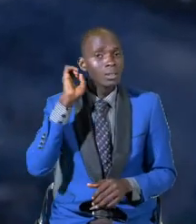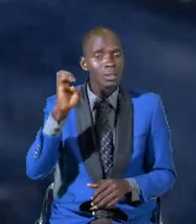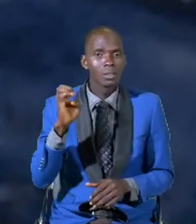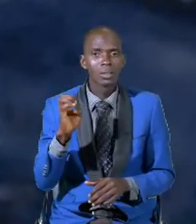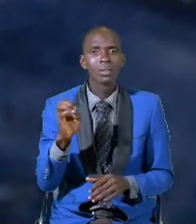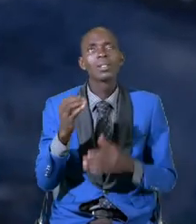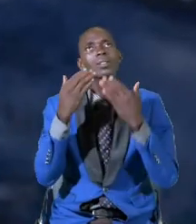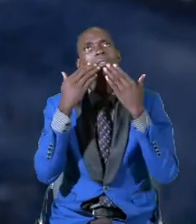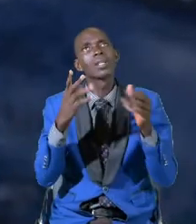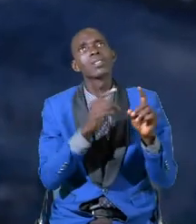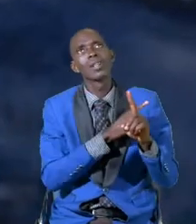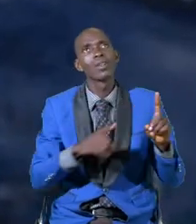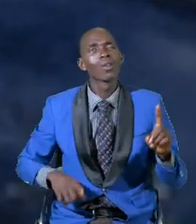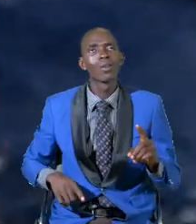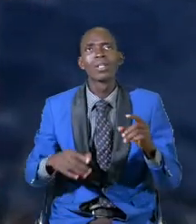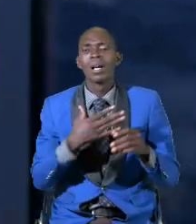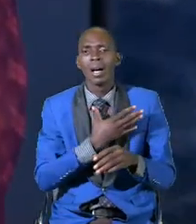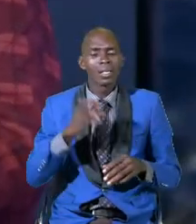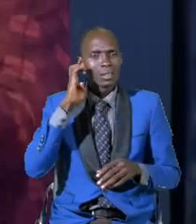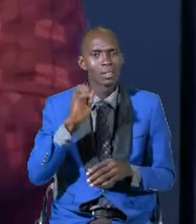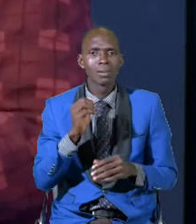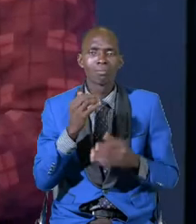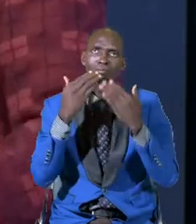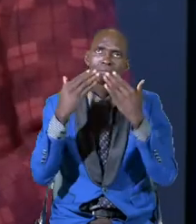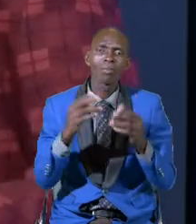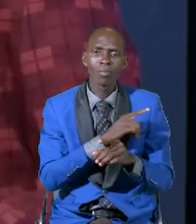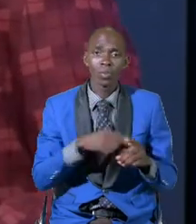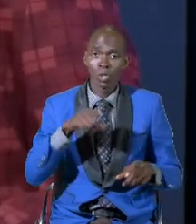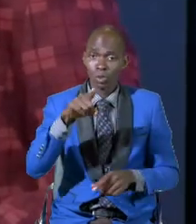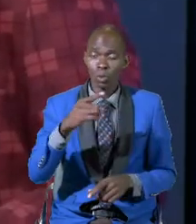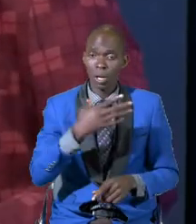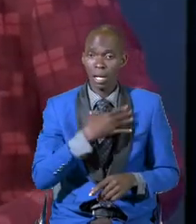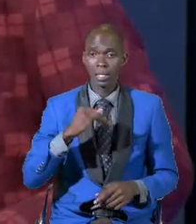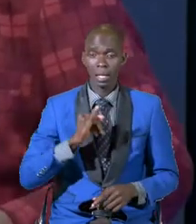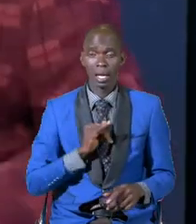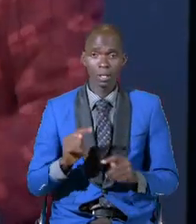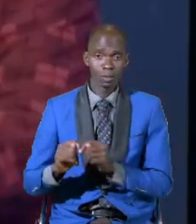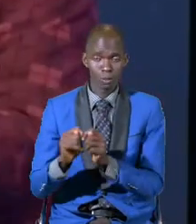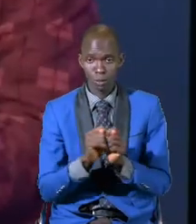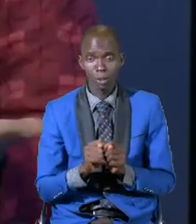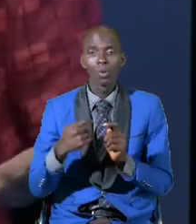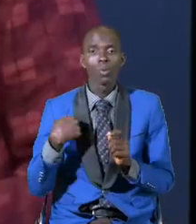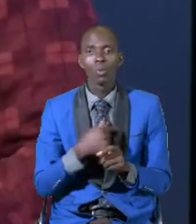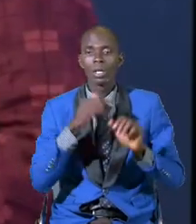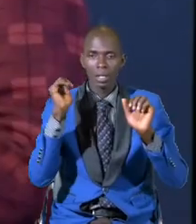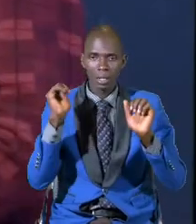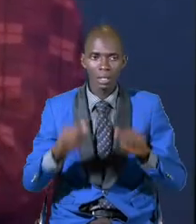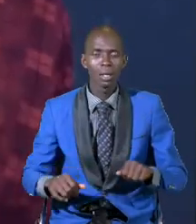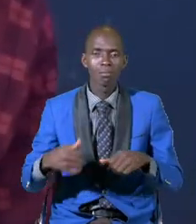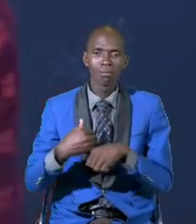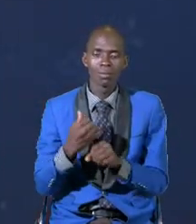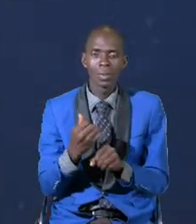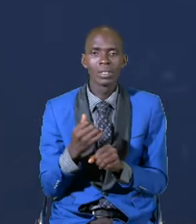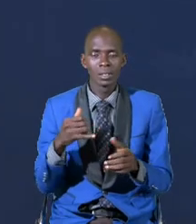Thank you, Lord. He appreciated the Lord. You and I together, we can make it. He appreciated the